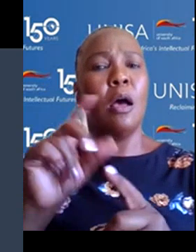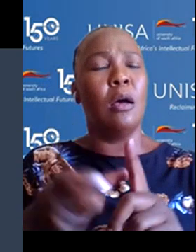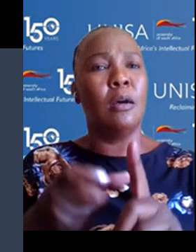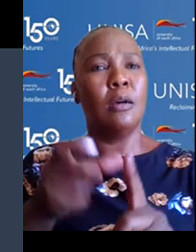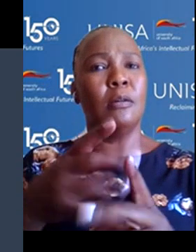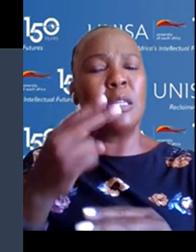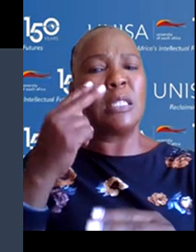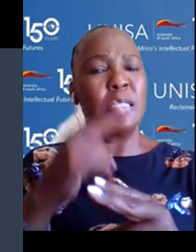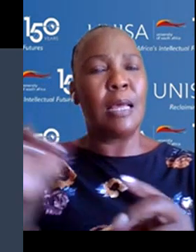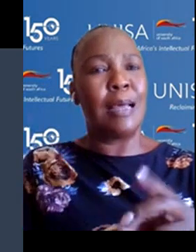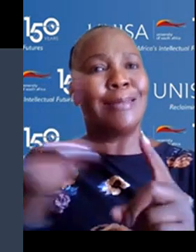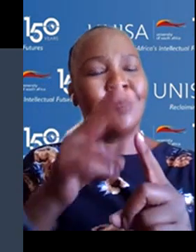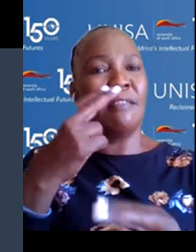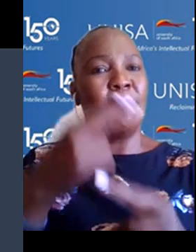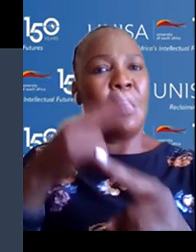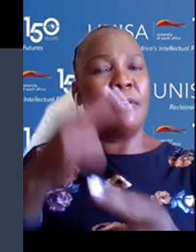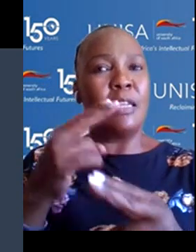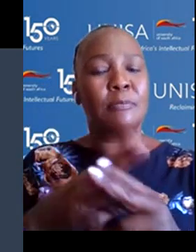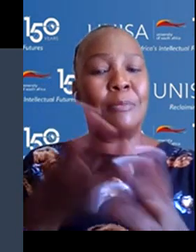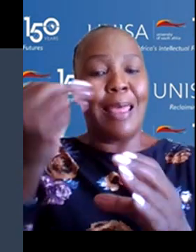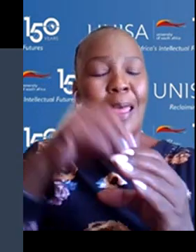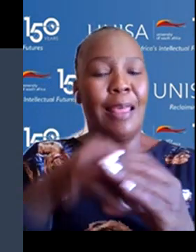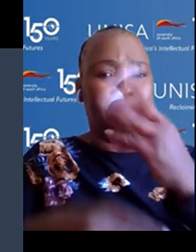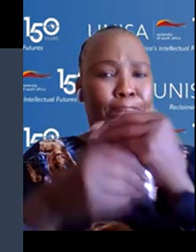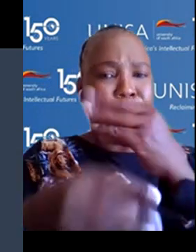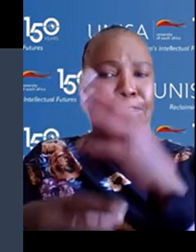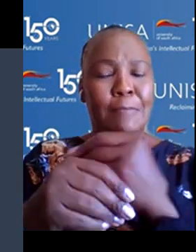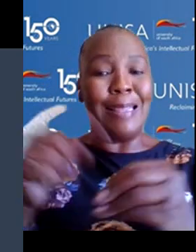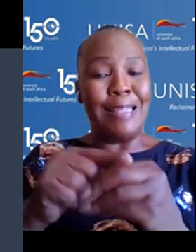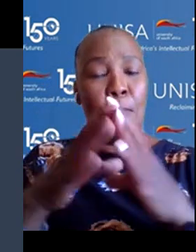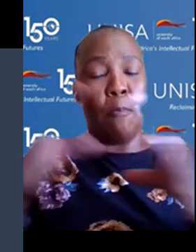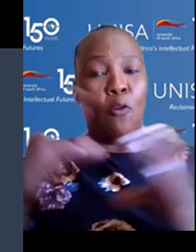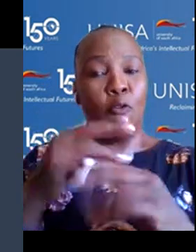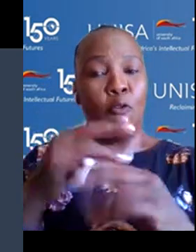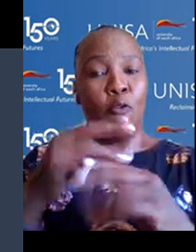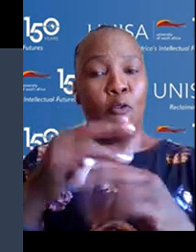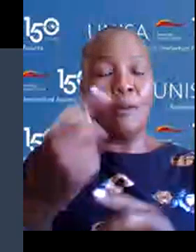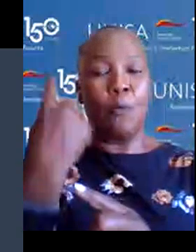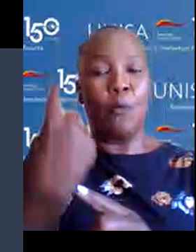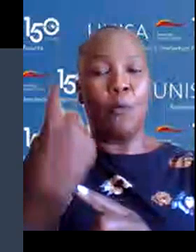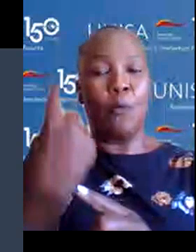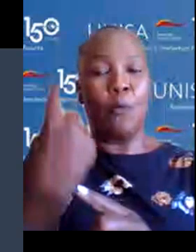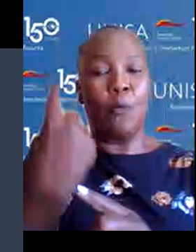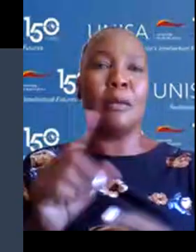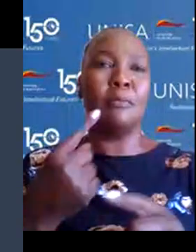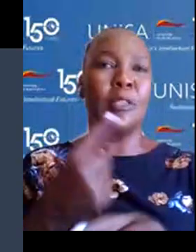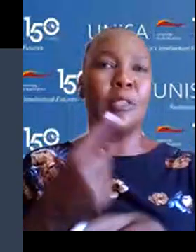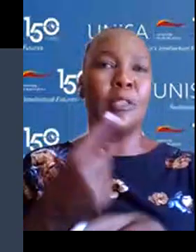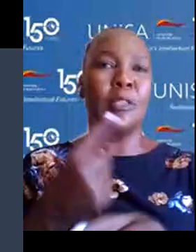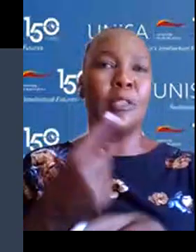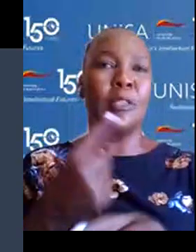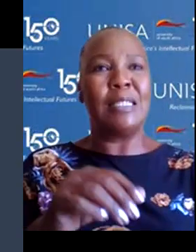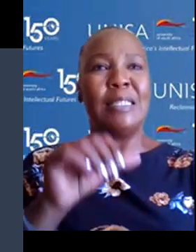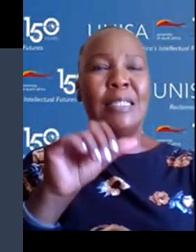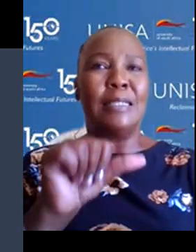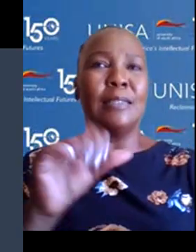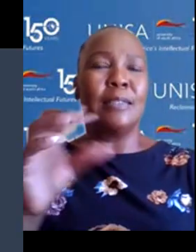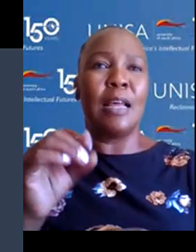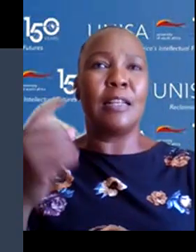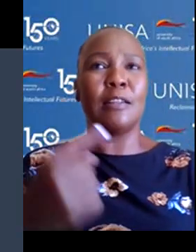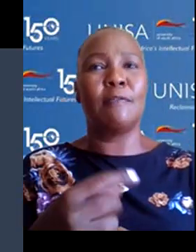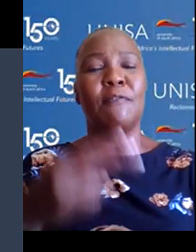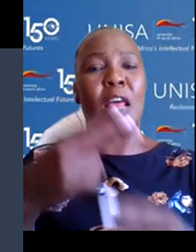final, but let me add another final. So this one is the most final one. And at some point, you've got like 600 finals in one